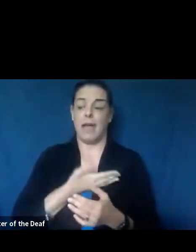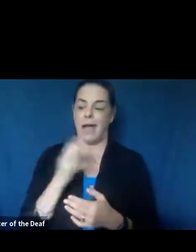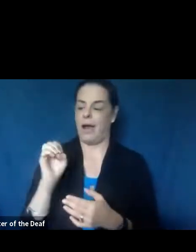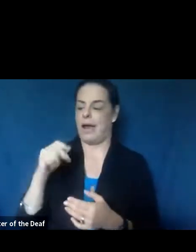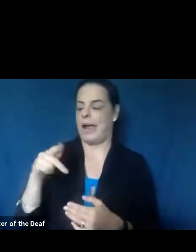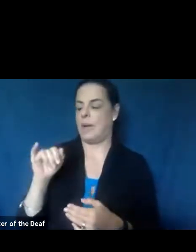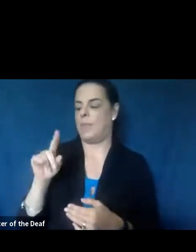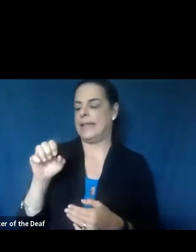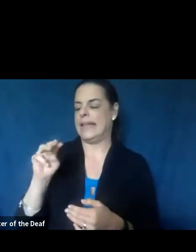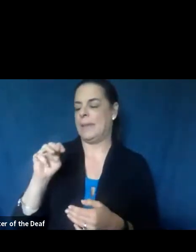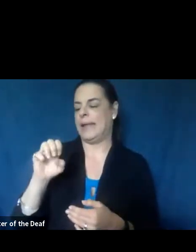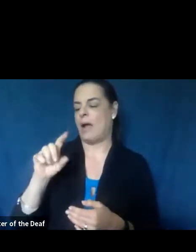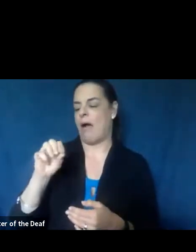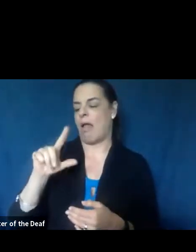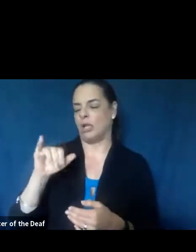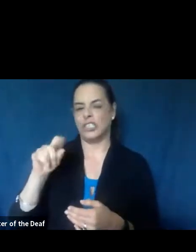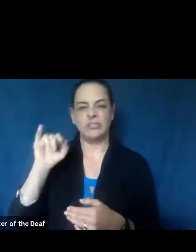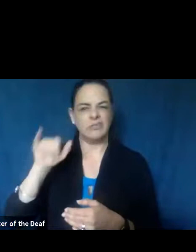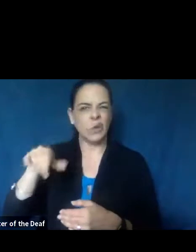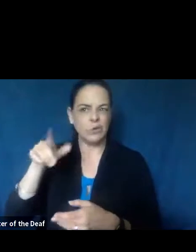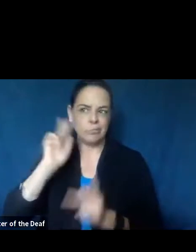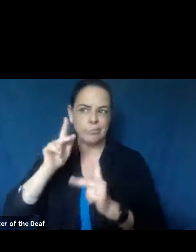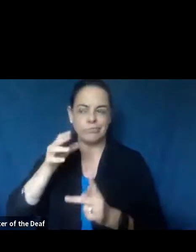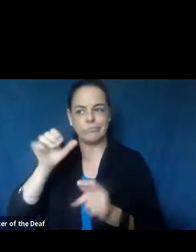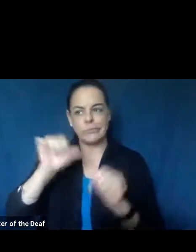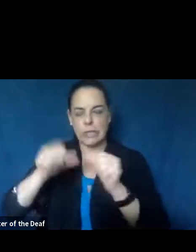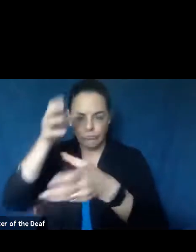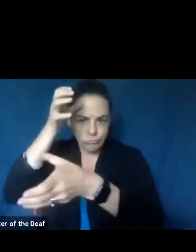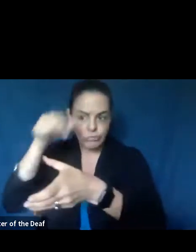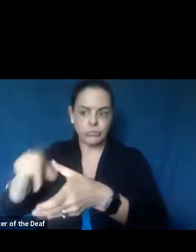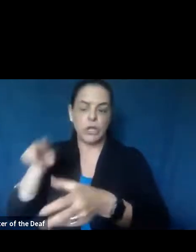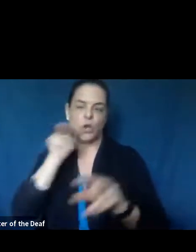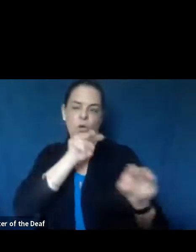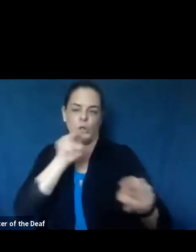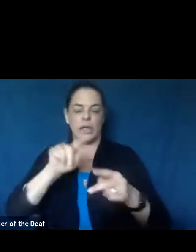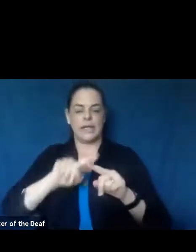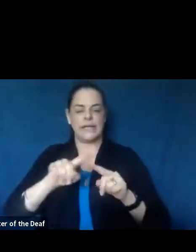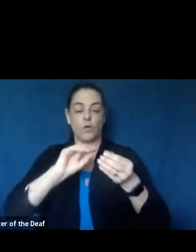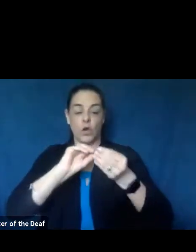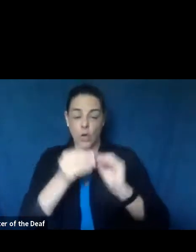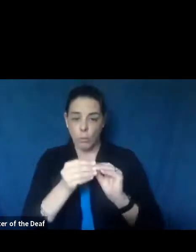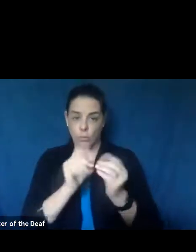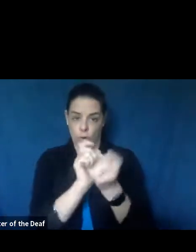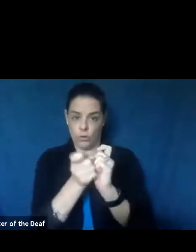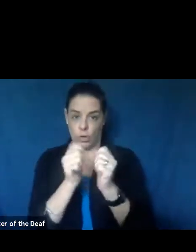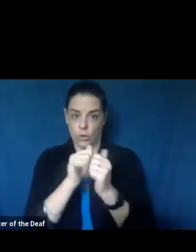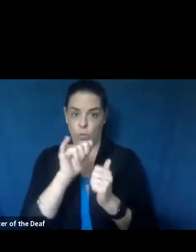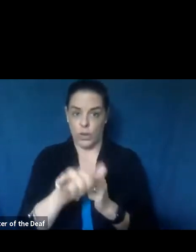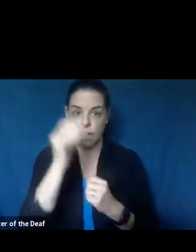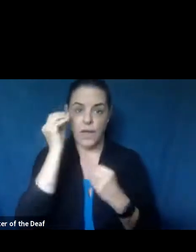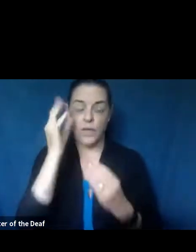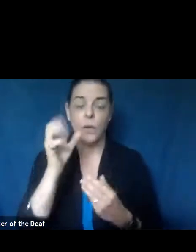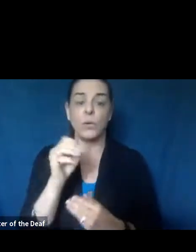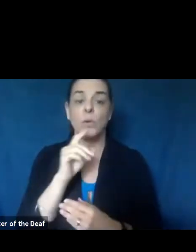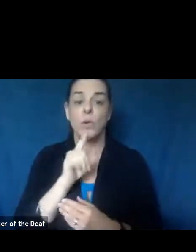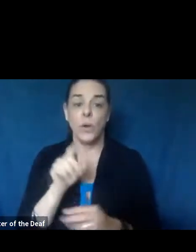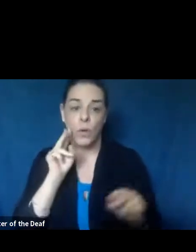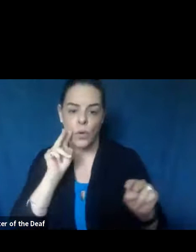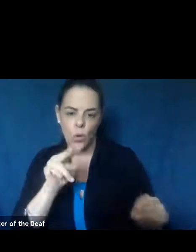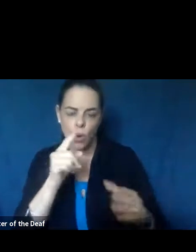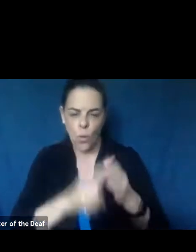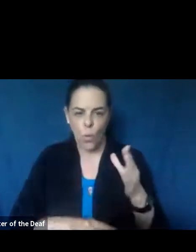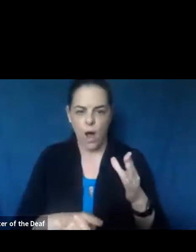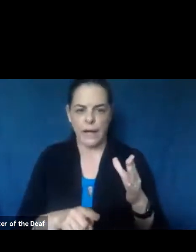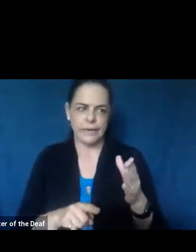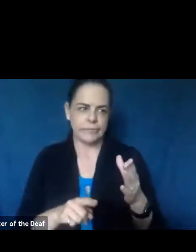that, but they are looking at statistical changes in the data. So actually looking at what